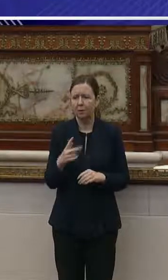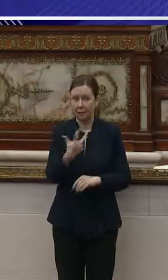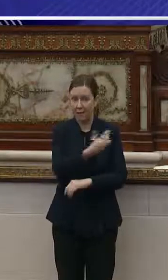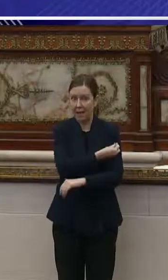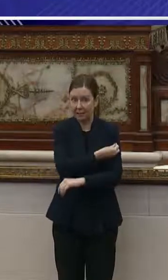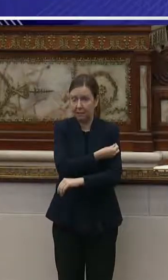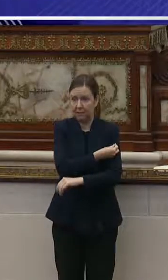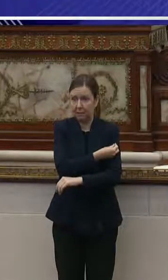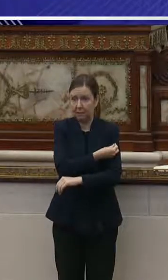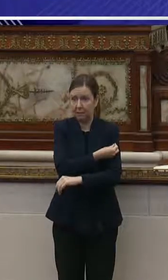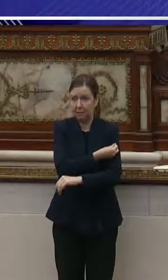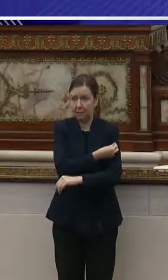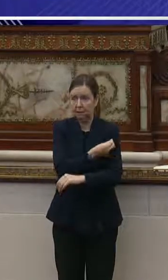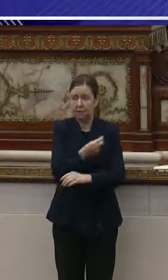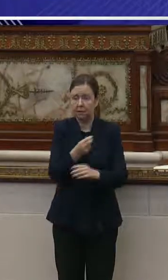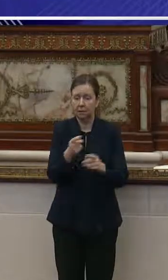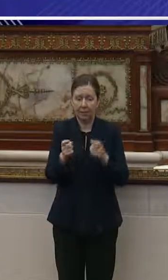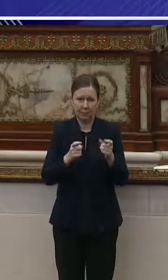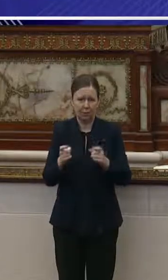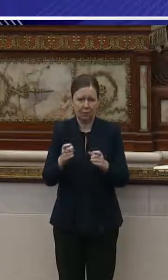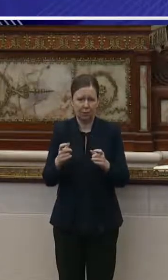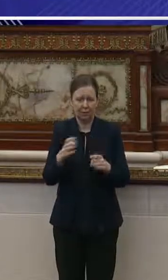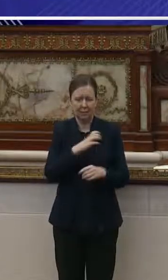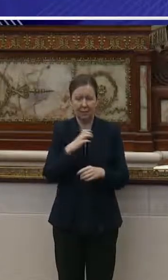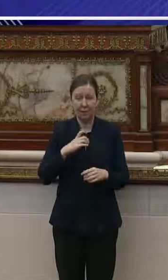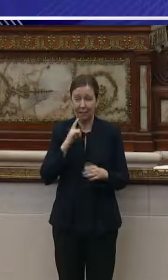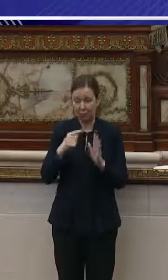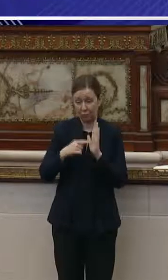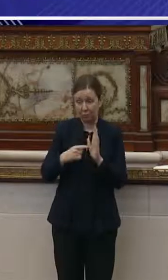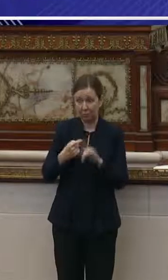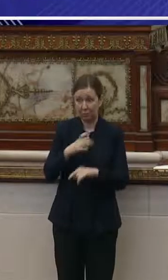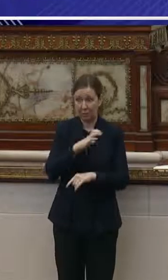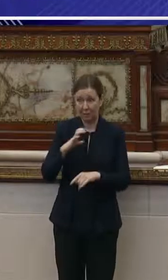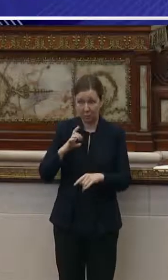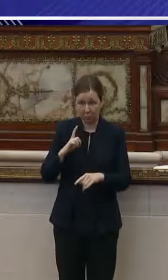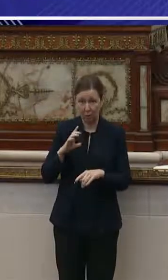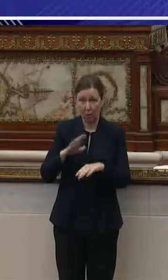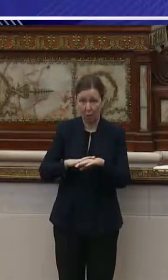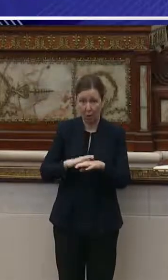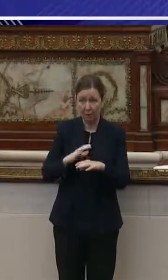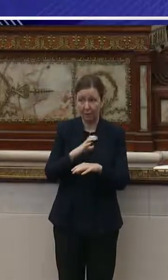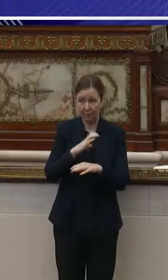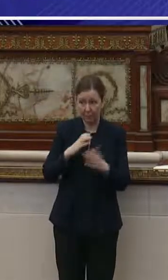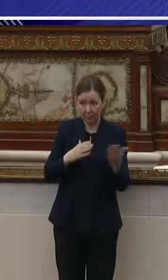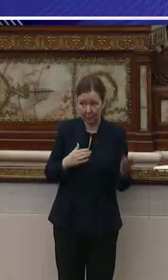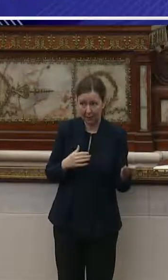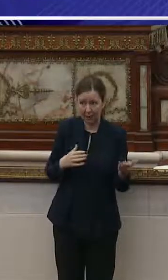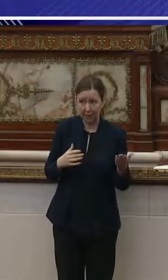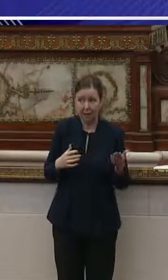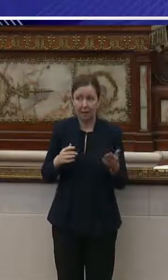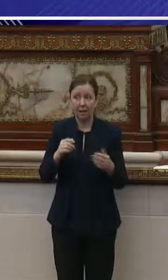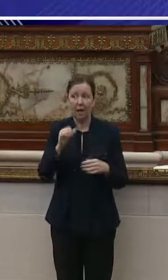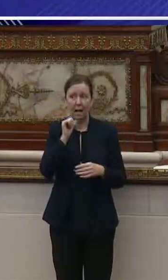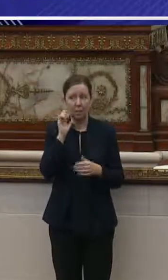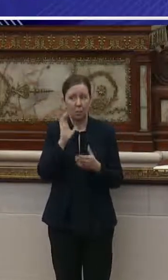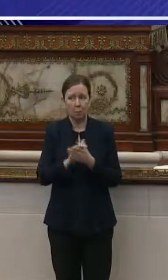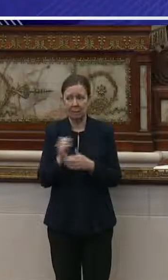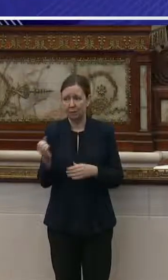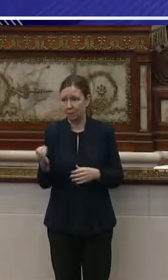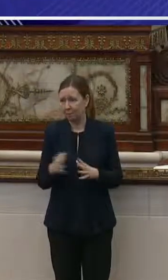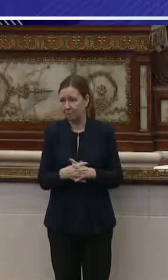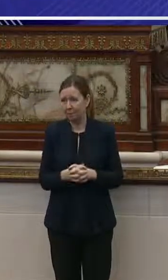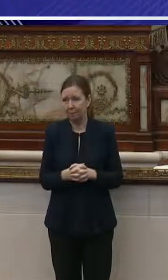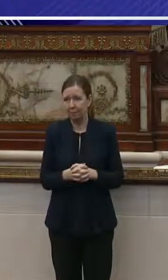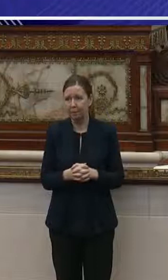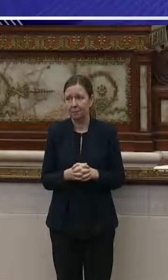and the administration's committee, is there a representative from council on the committee? I don't believe